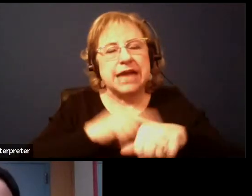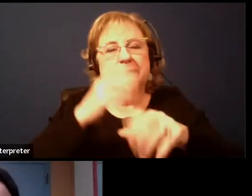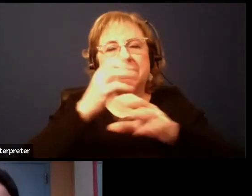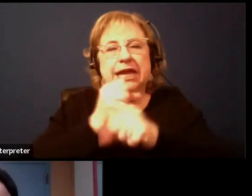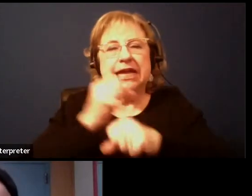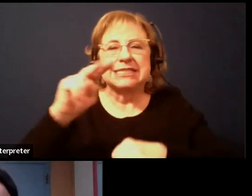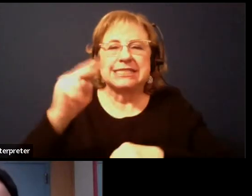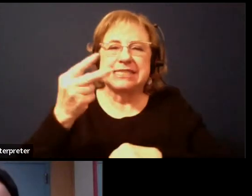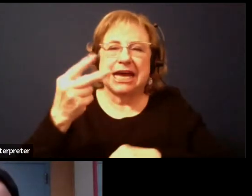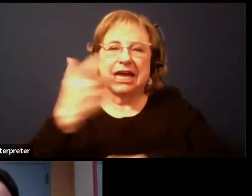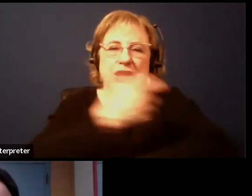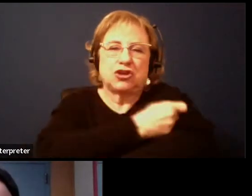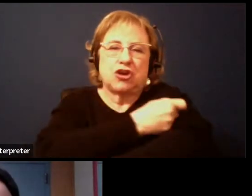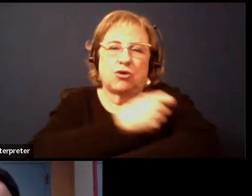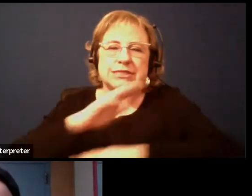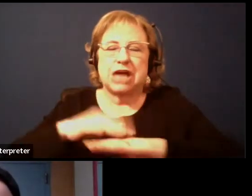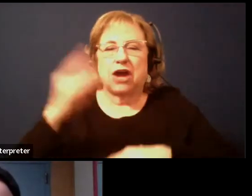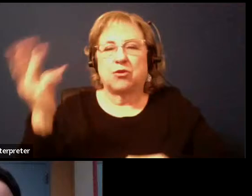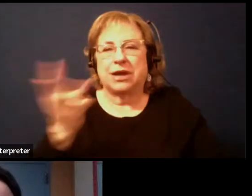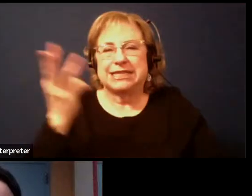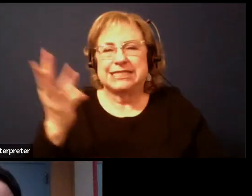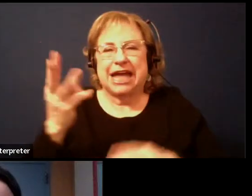all excited. I think